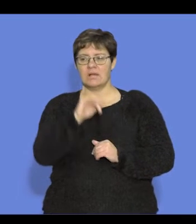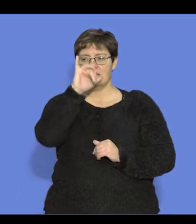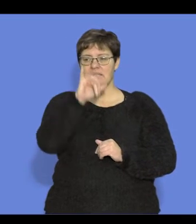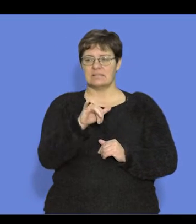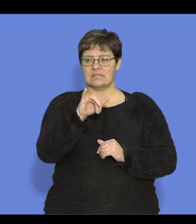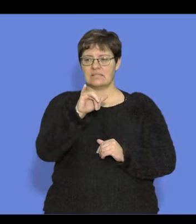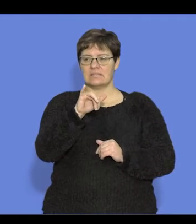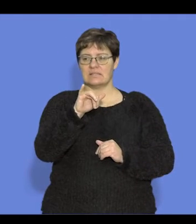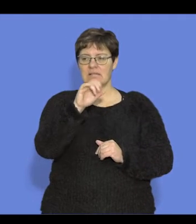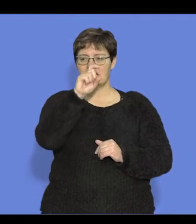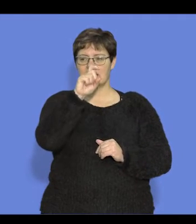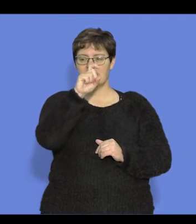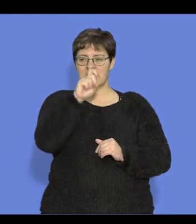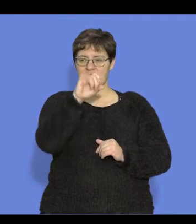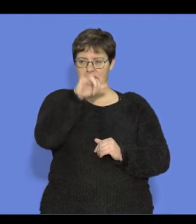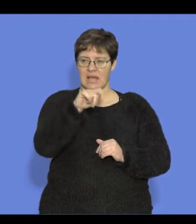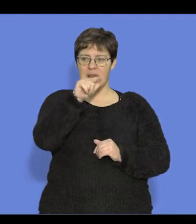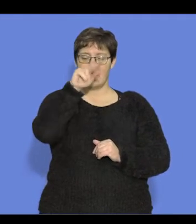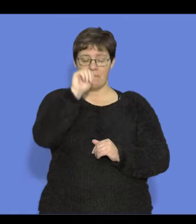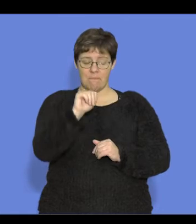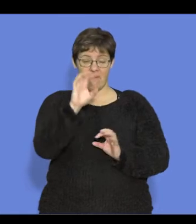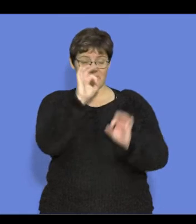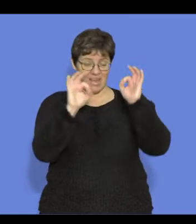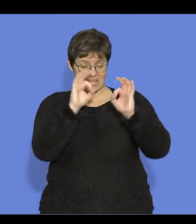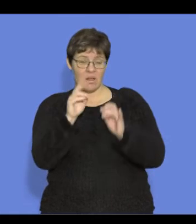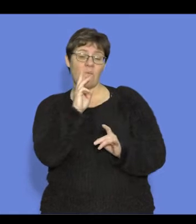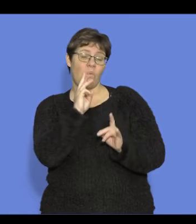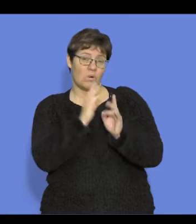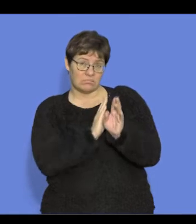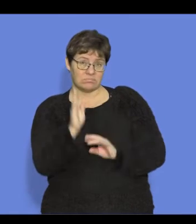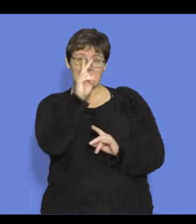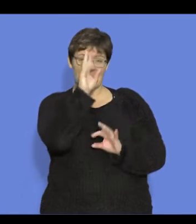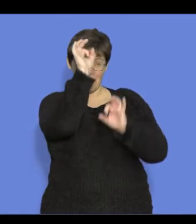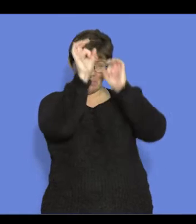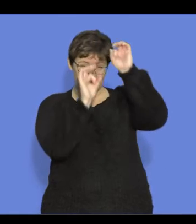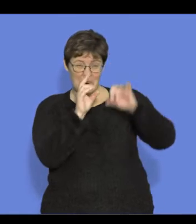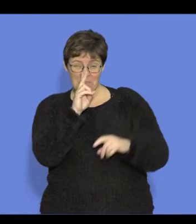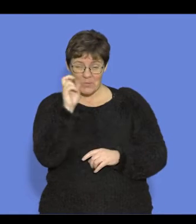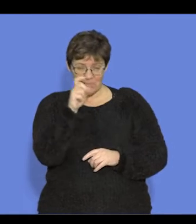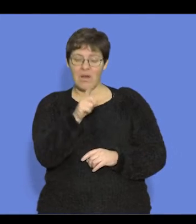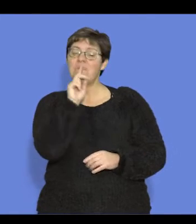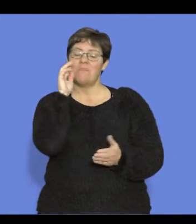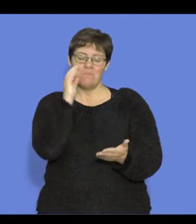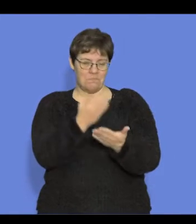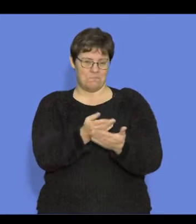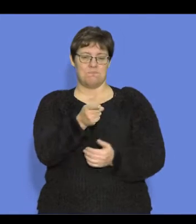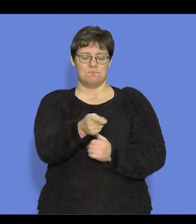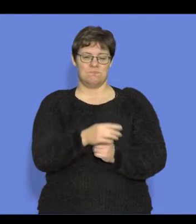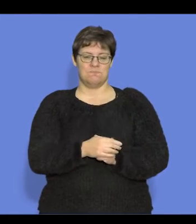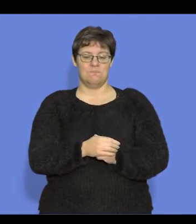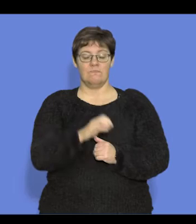tells us it's the xylem vessels through which the water is transported. So this proves that